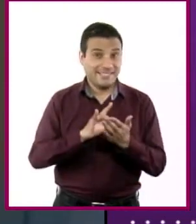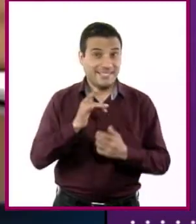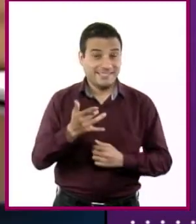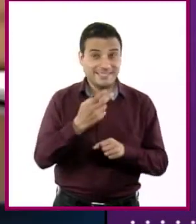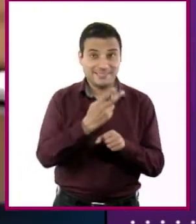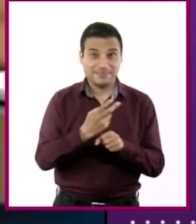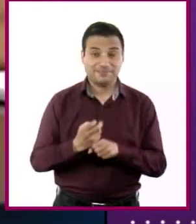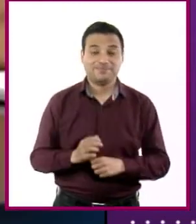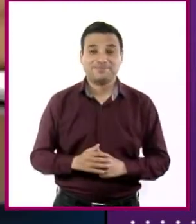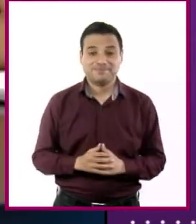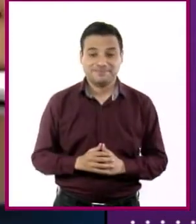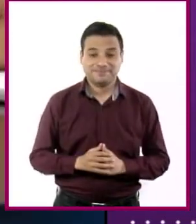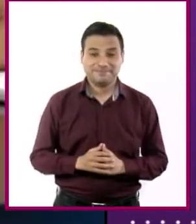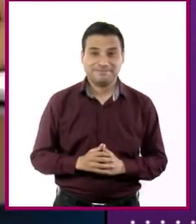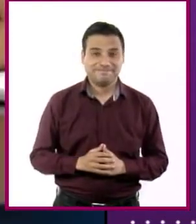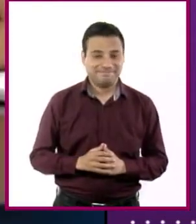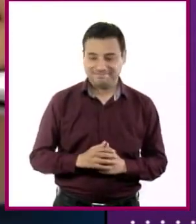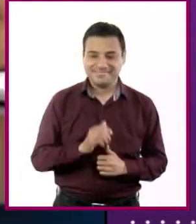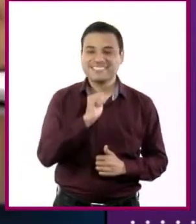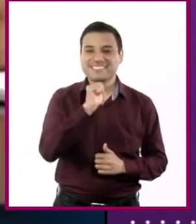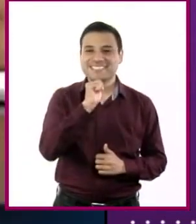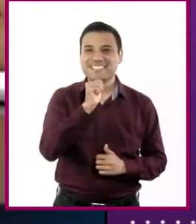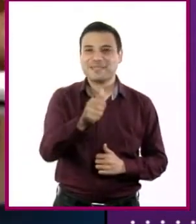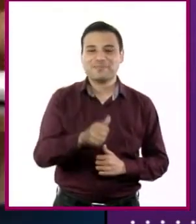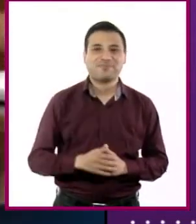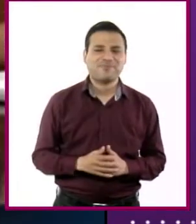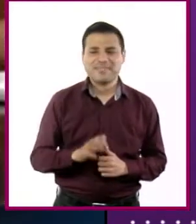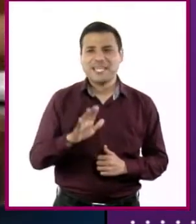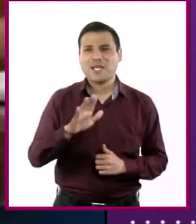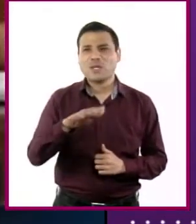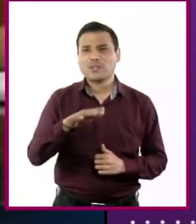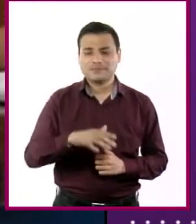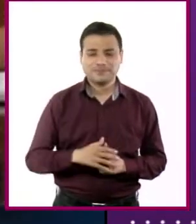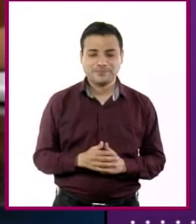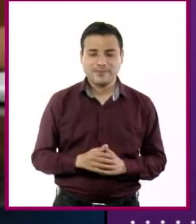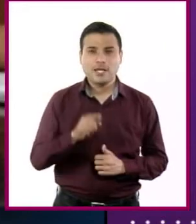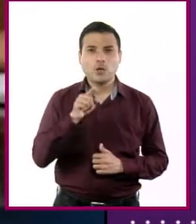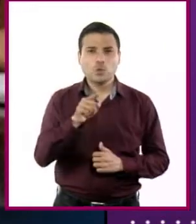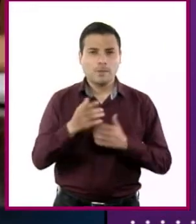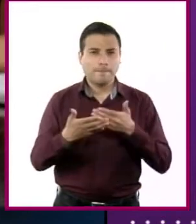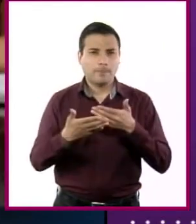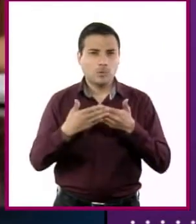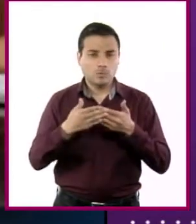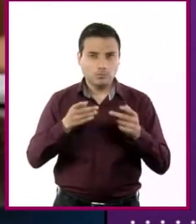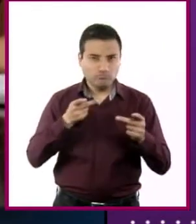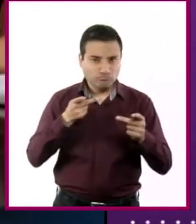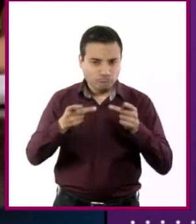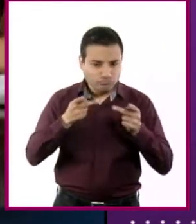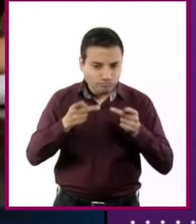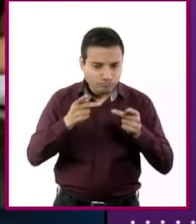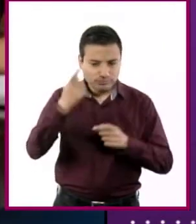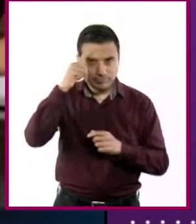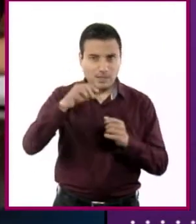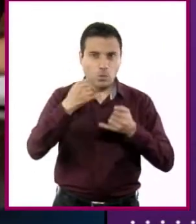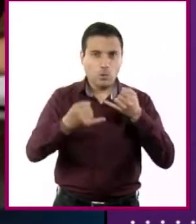me. Oh, you're welcome. So, when will you start training for the Olympic